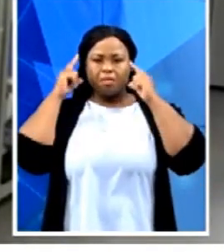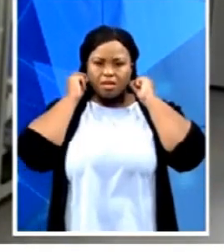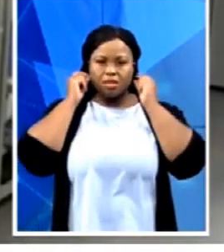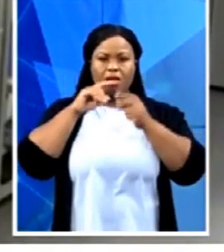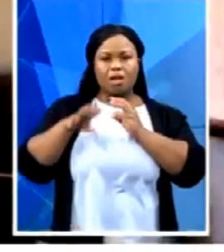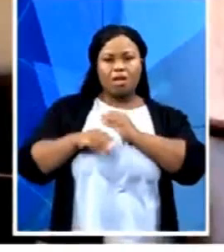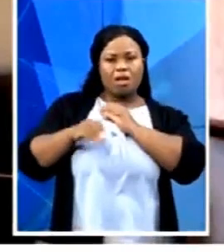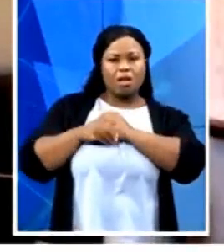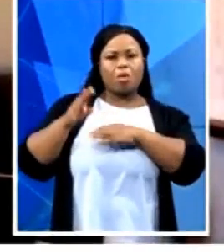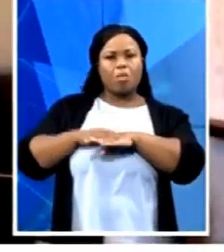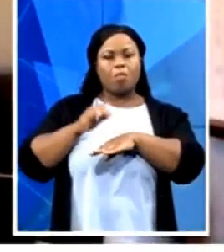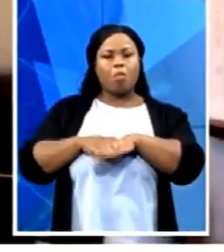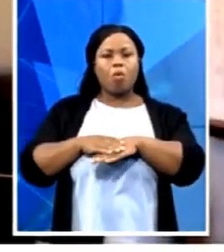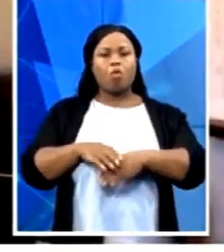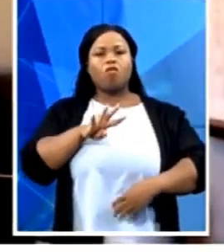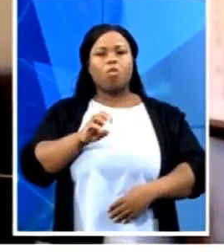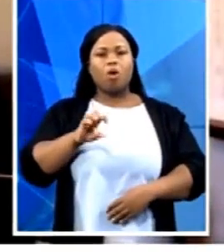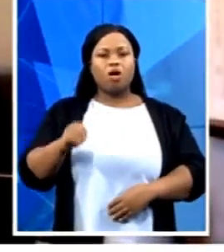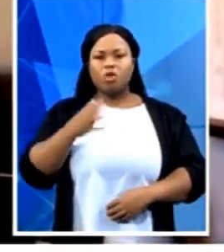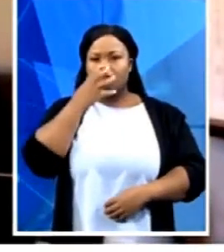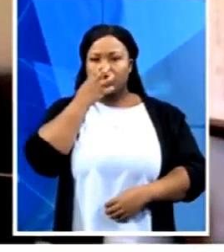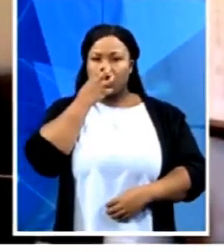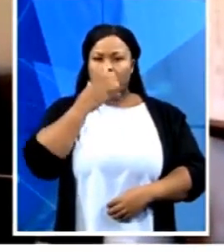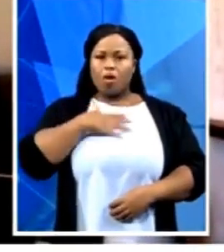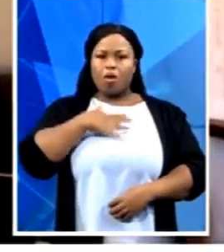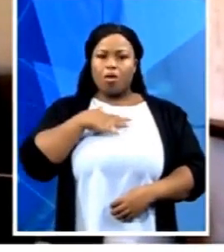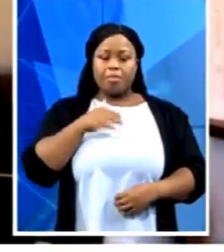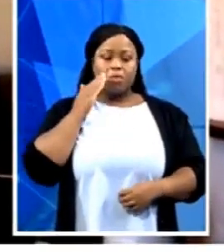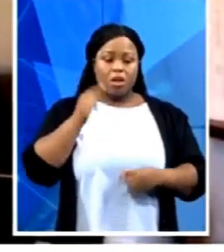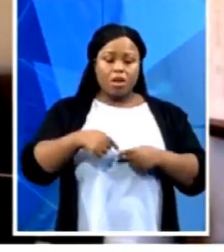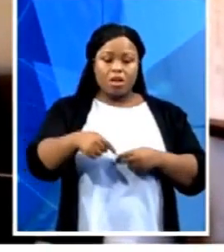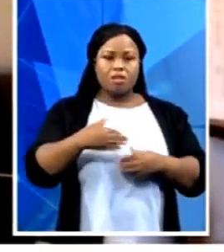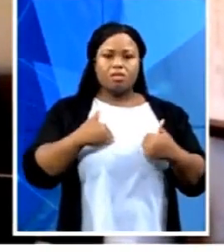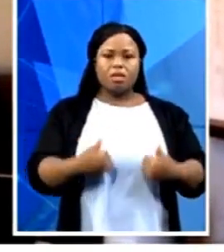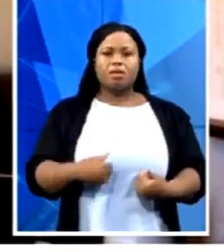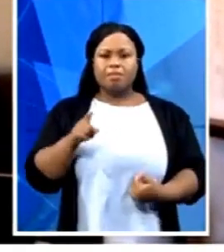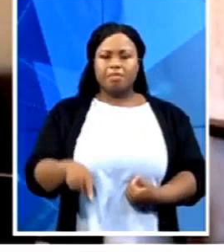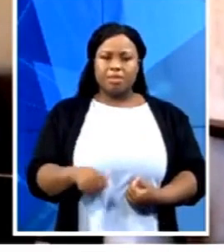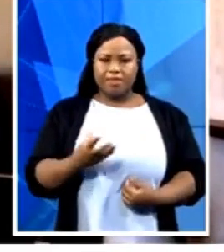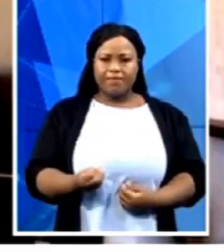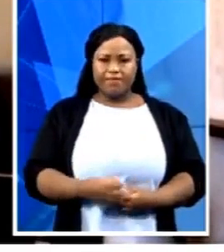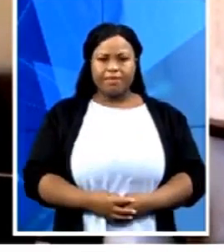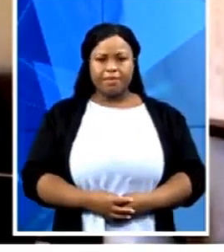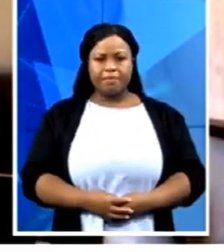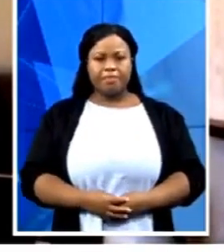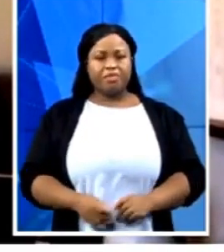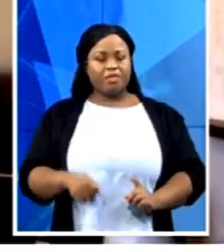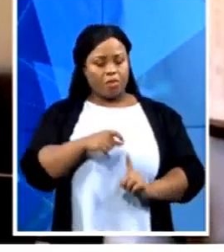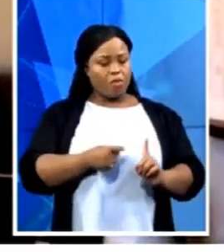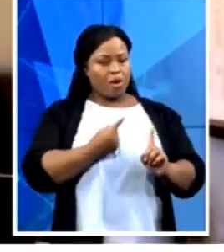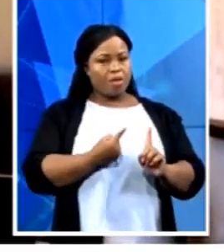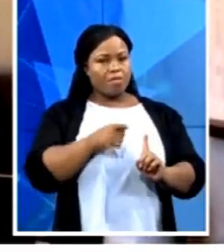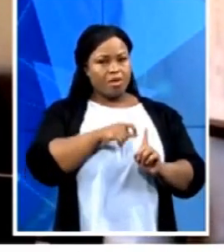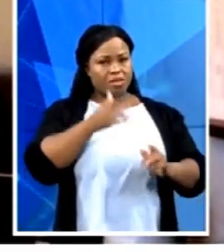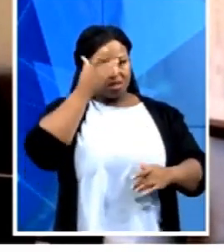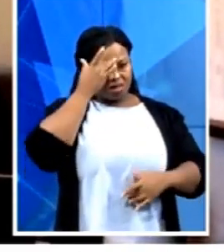In a normal time, a gown is disposable after the patient encounter, a single patient encounter. Everything is, the gloves, the gown,